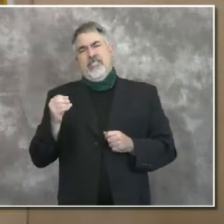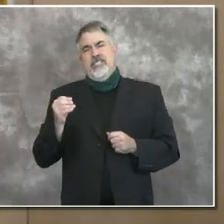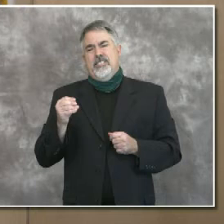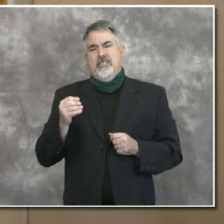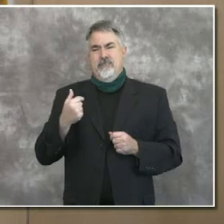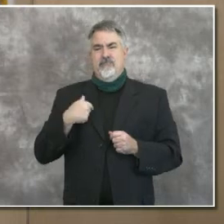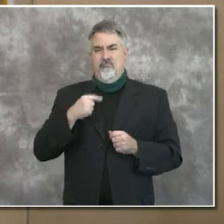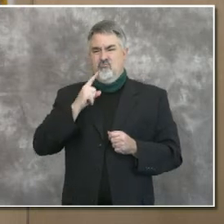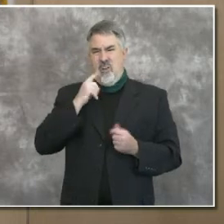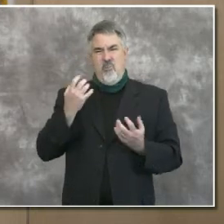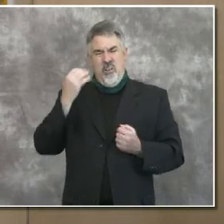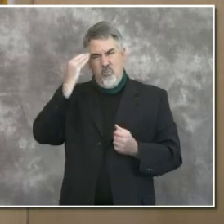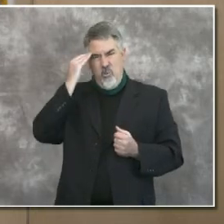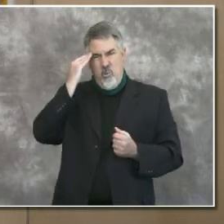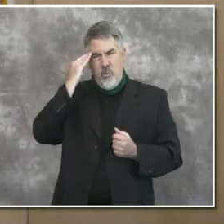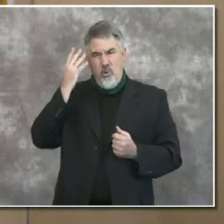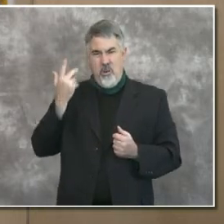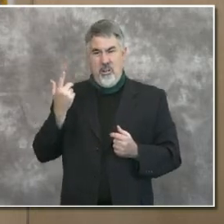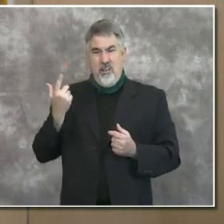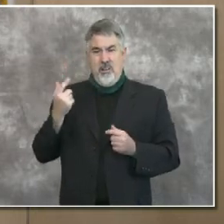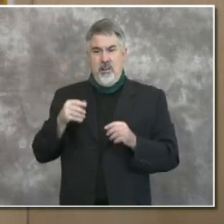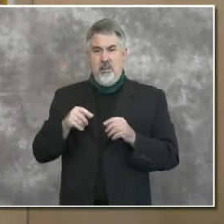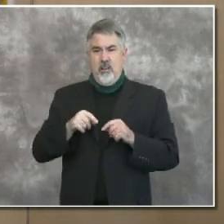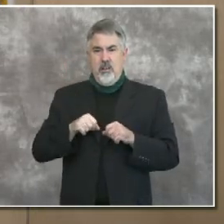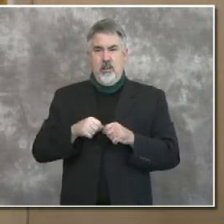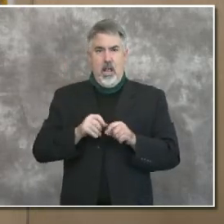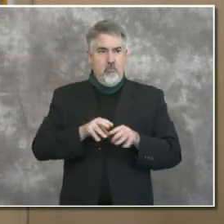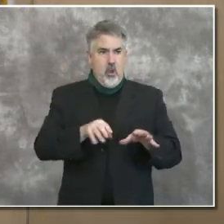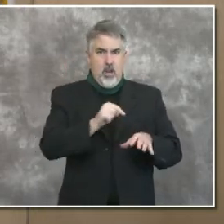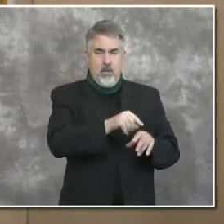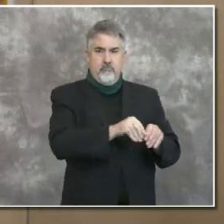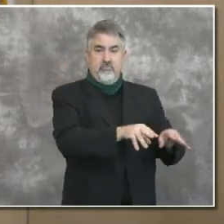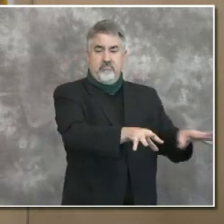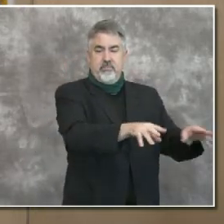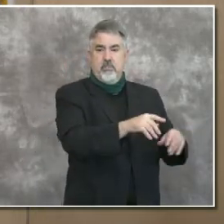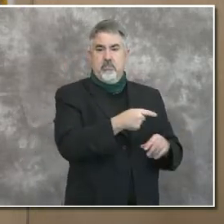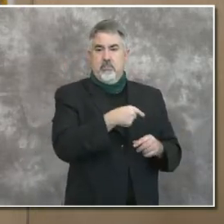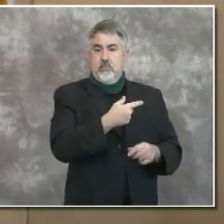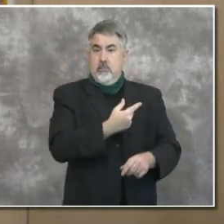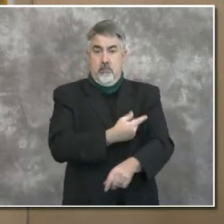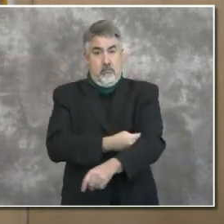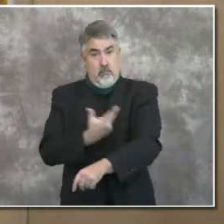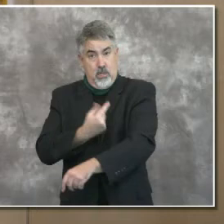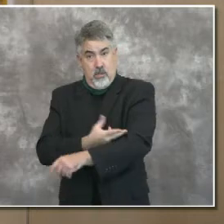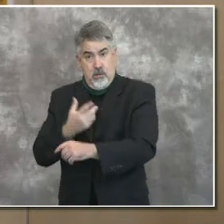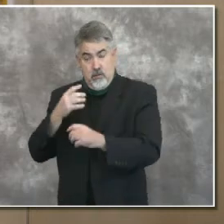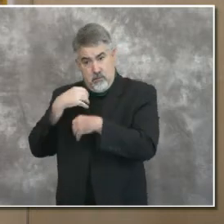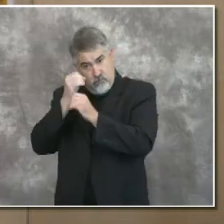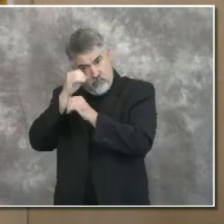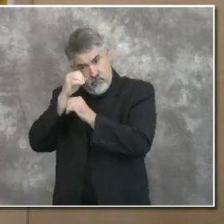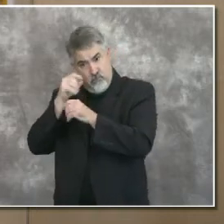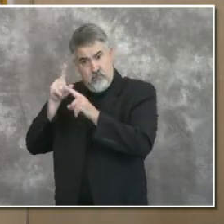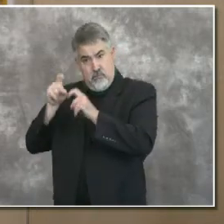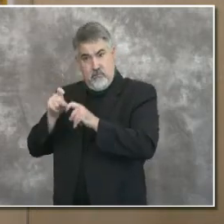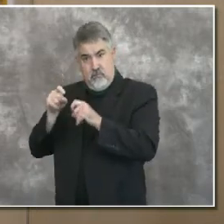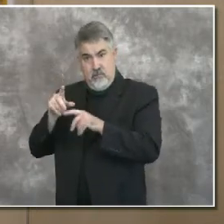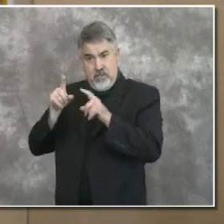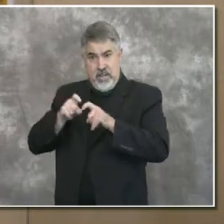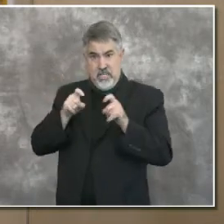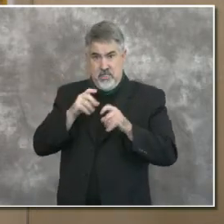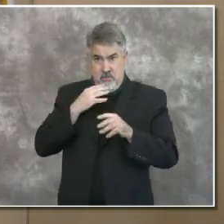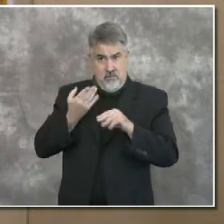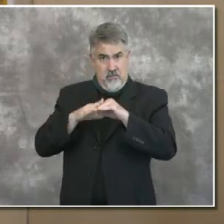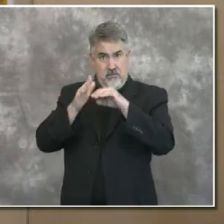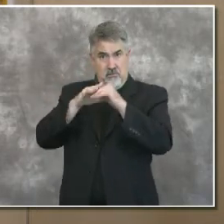is spreading, are we also planning on including blood tests in this increase in testing?